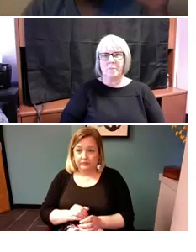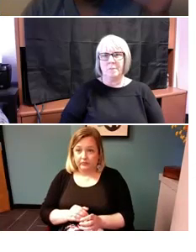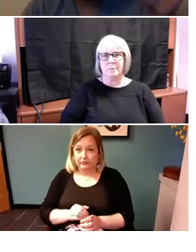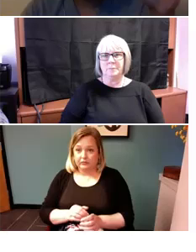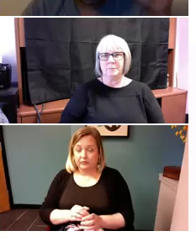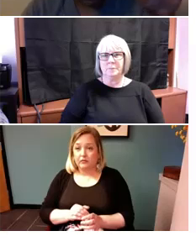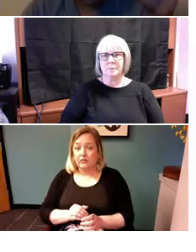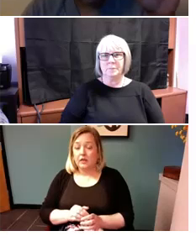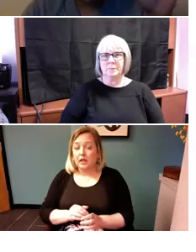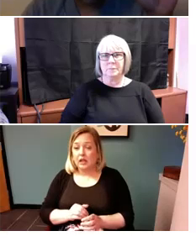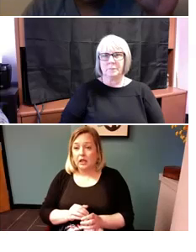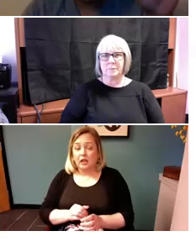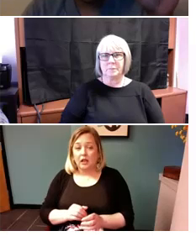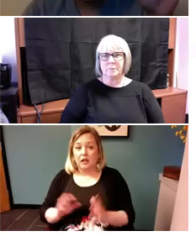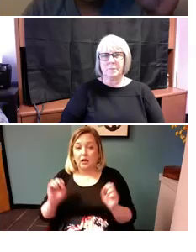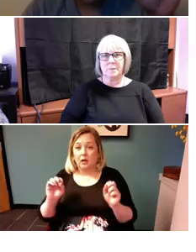Let me